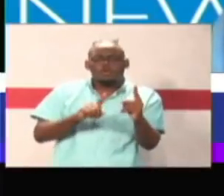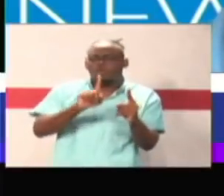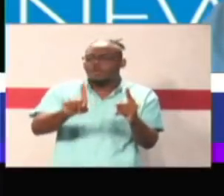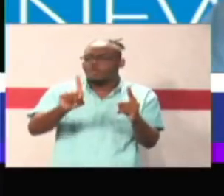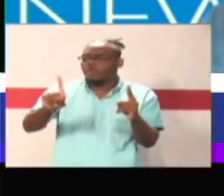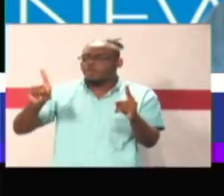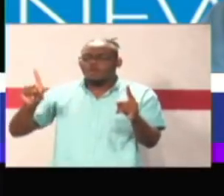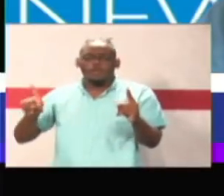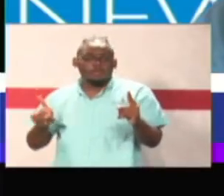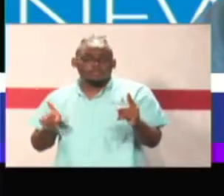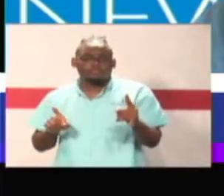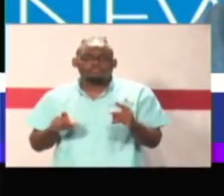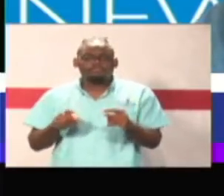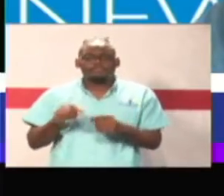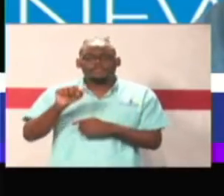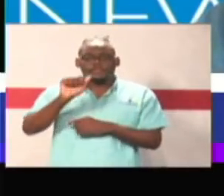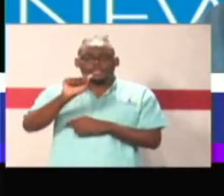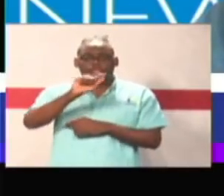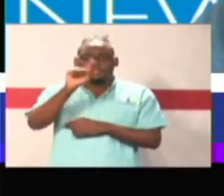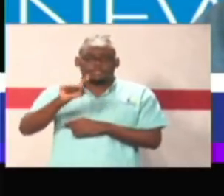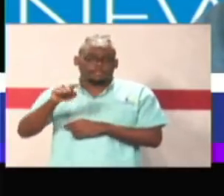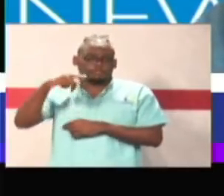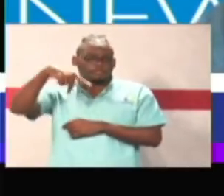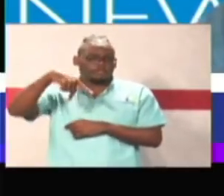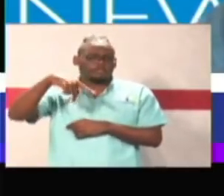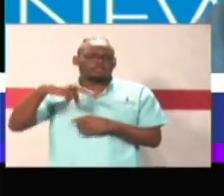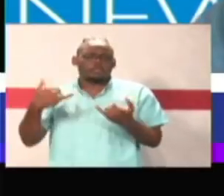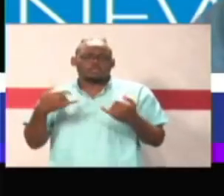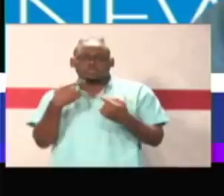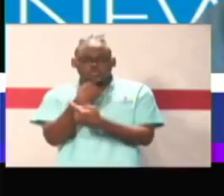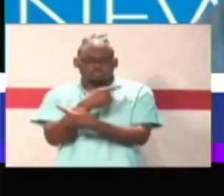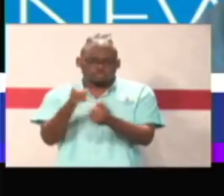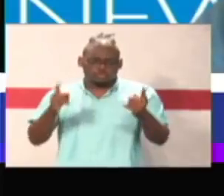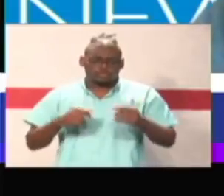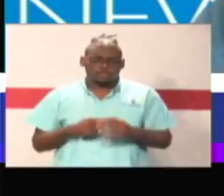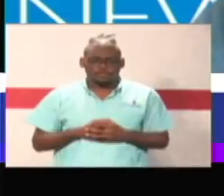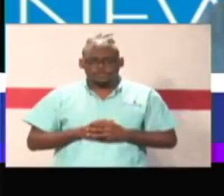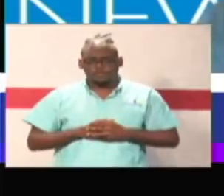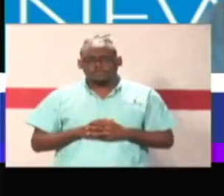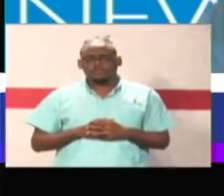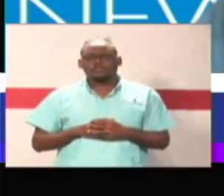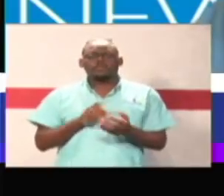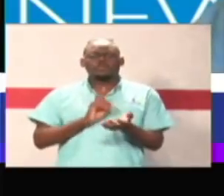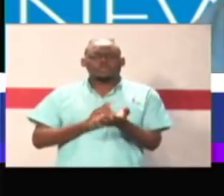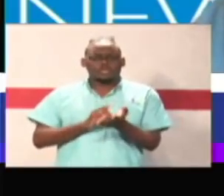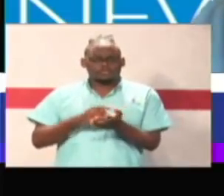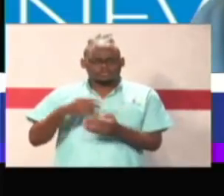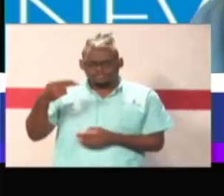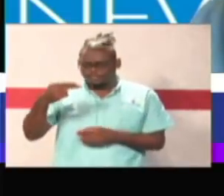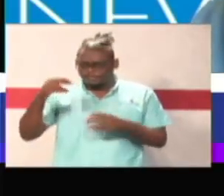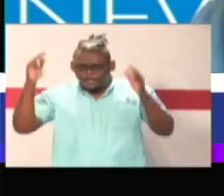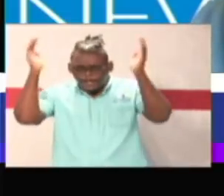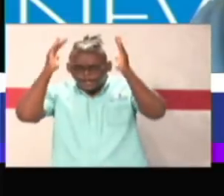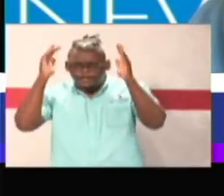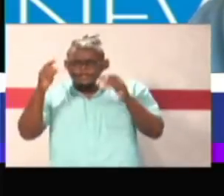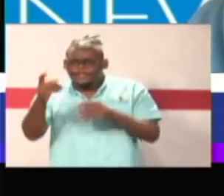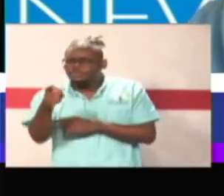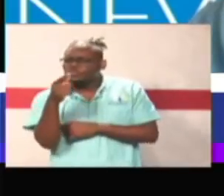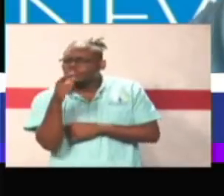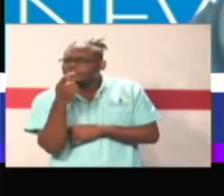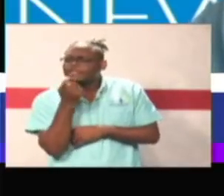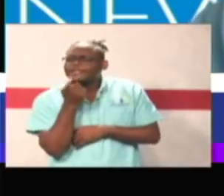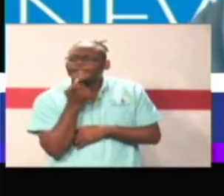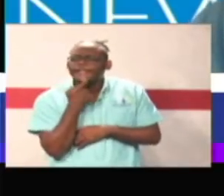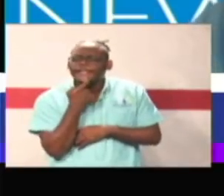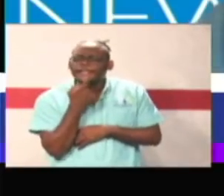Good morning, Private Harry, azpnews.com. My first question is for Dr. Hines. Dr. Hines, you said that we have